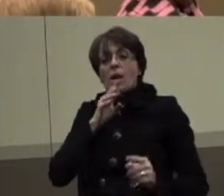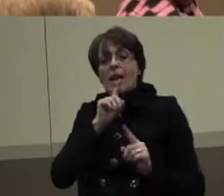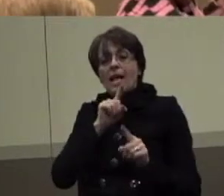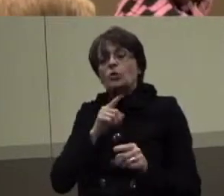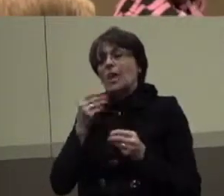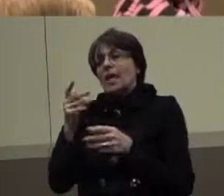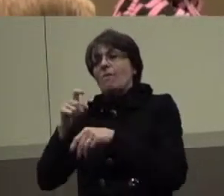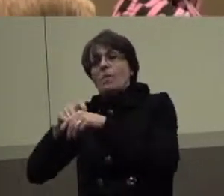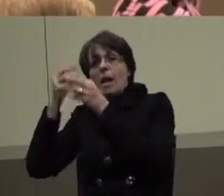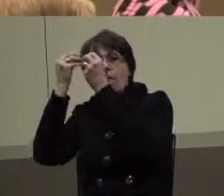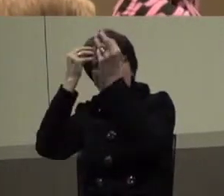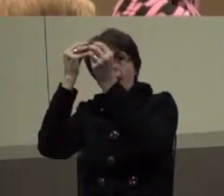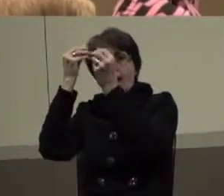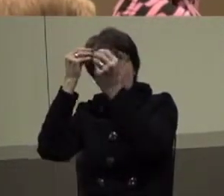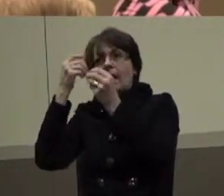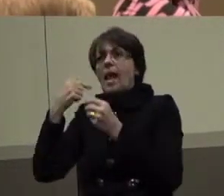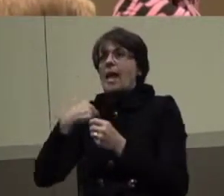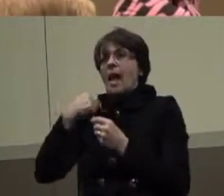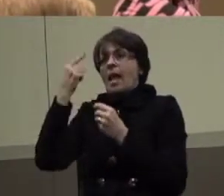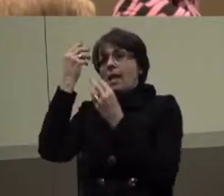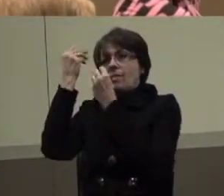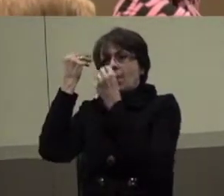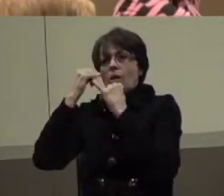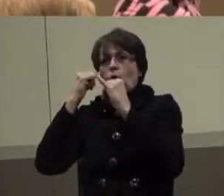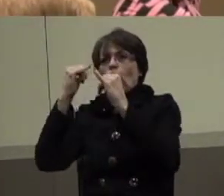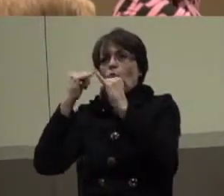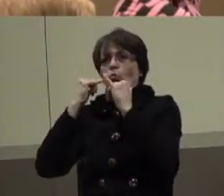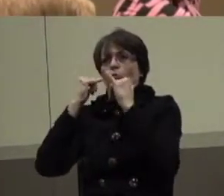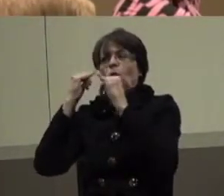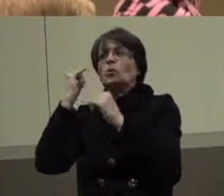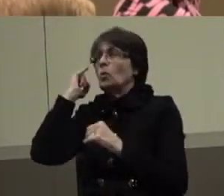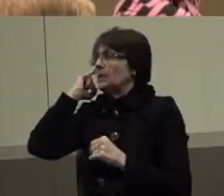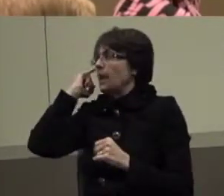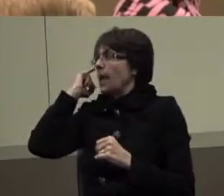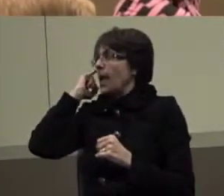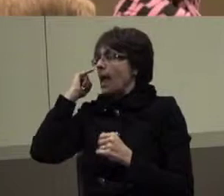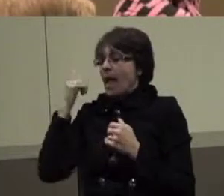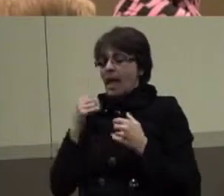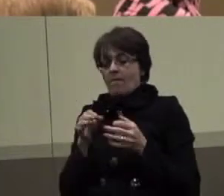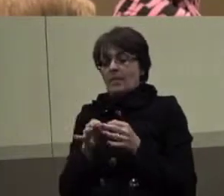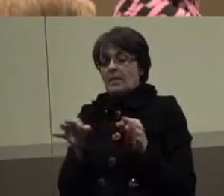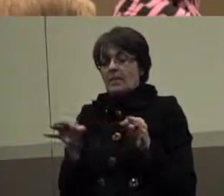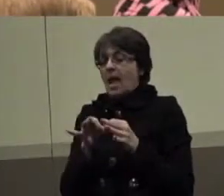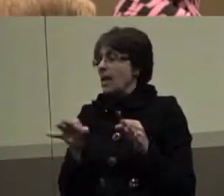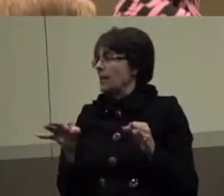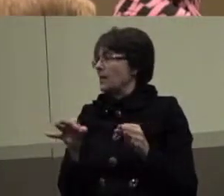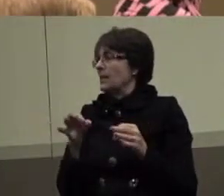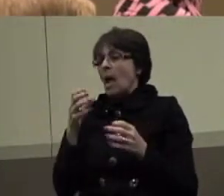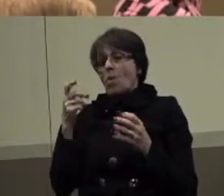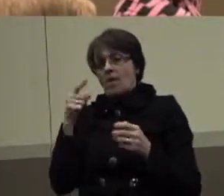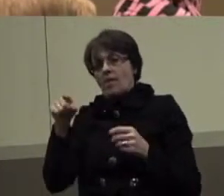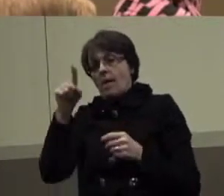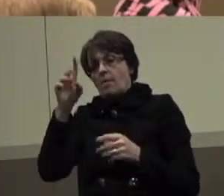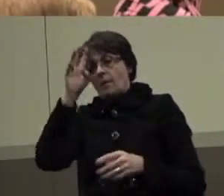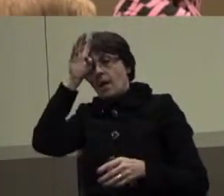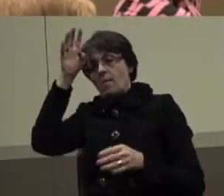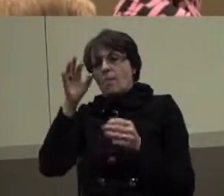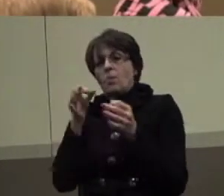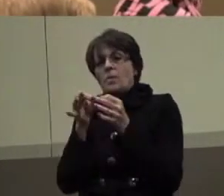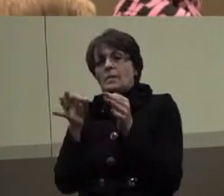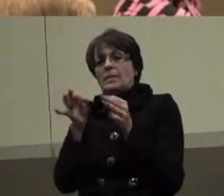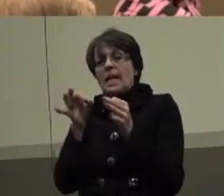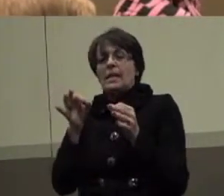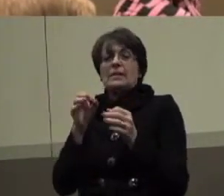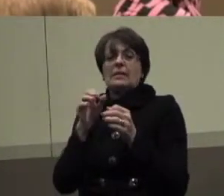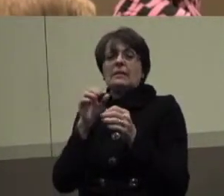a thinking time, and then I think too. So I'm mirroring, like, say if I have a sentence and I want them to come up with a sentence with, we're going to